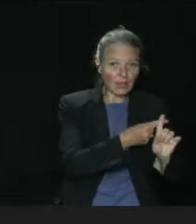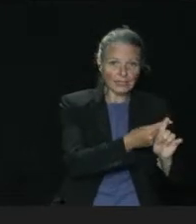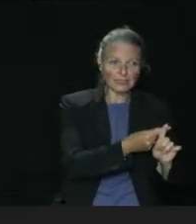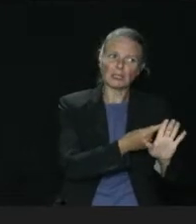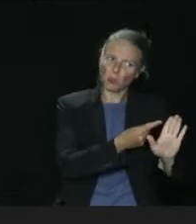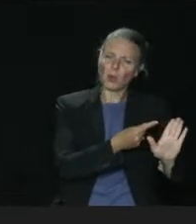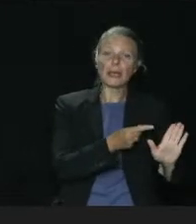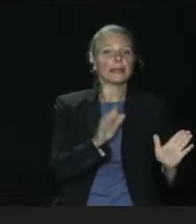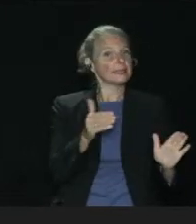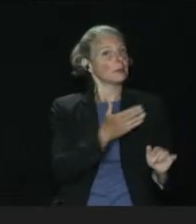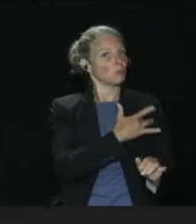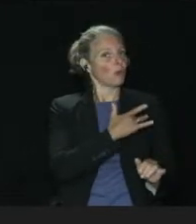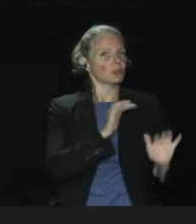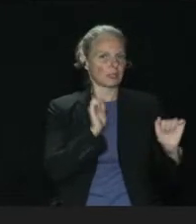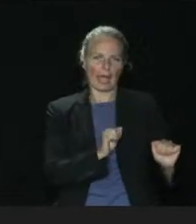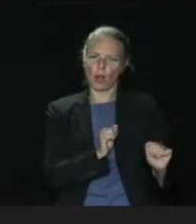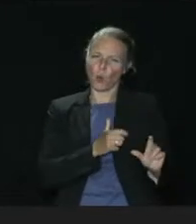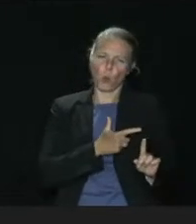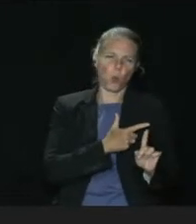vaccinate,